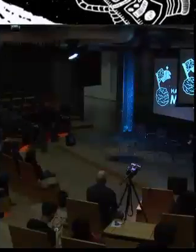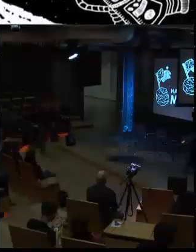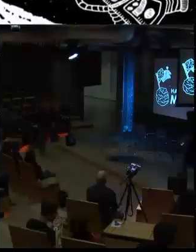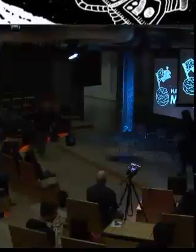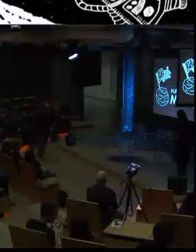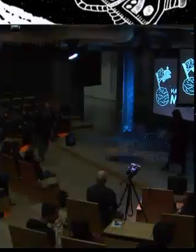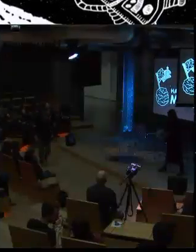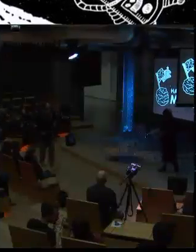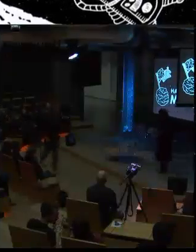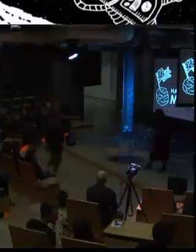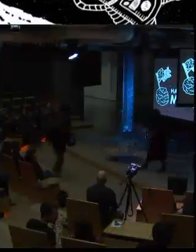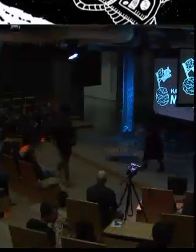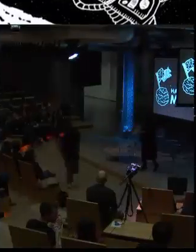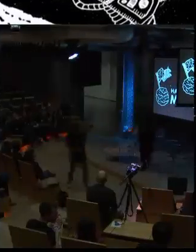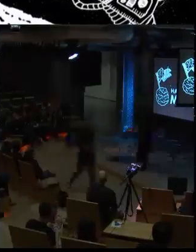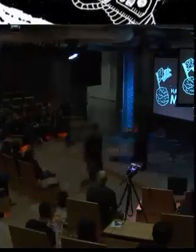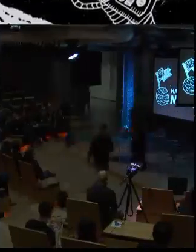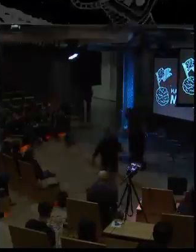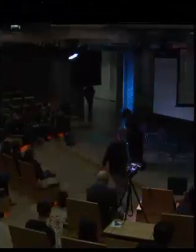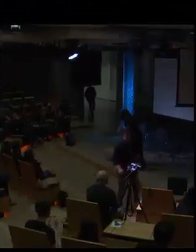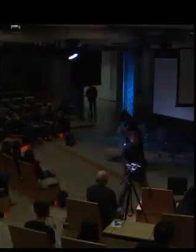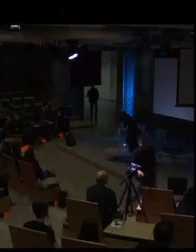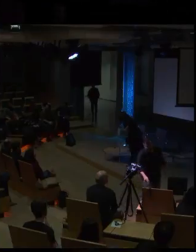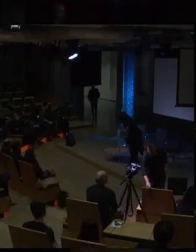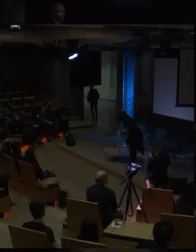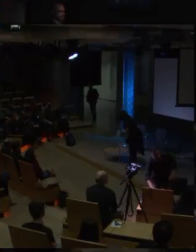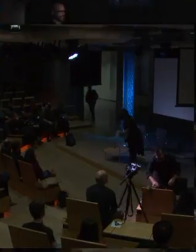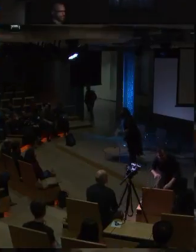one giant leap for mankind.